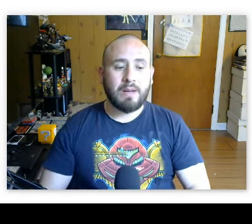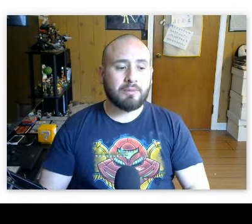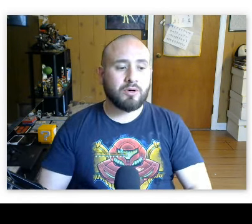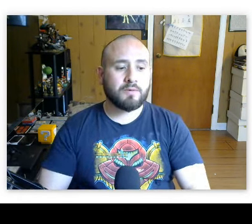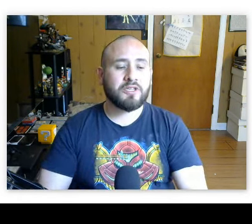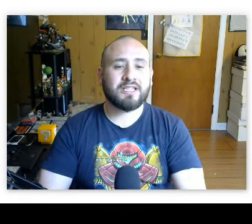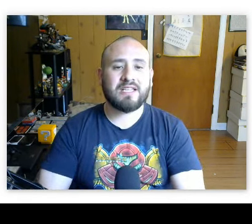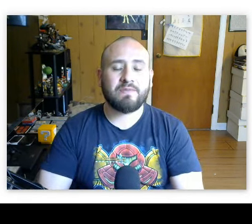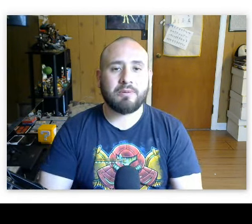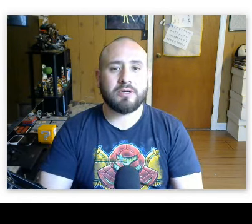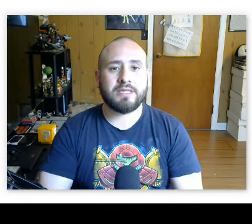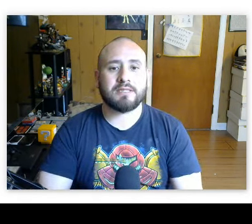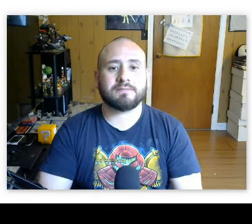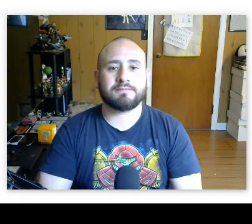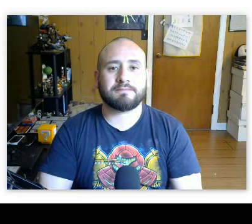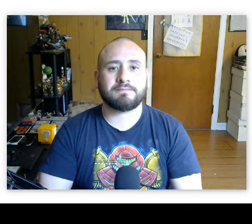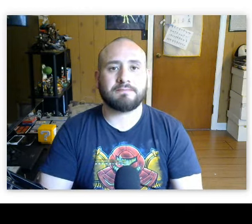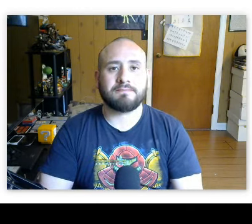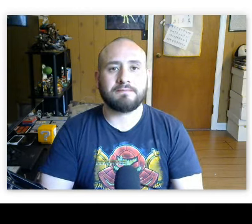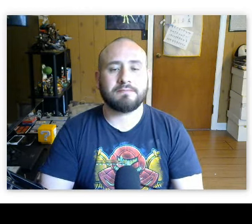for popcorn. What do you think the sign for popcorn is?